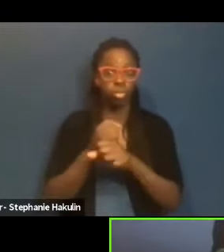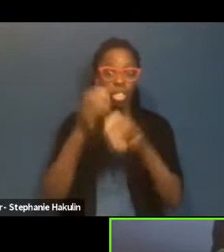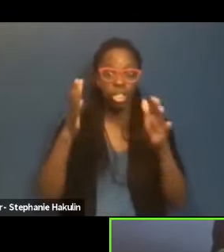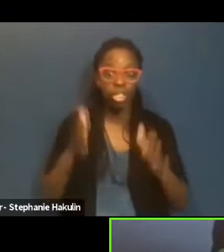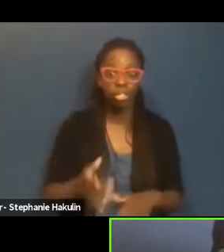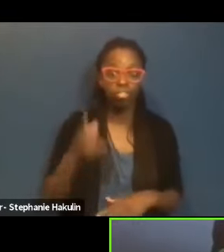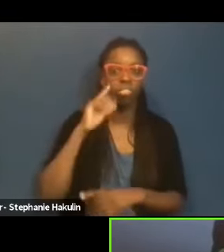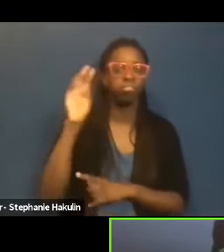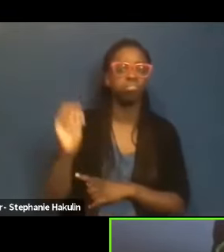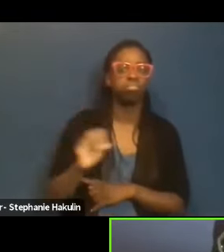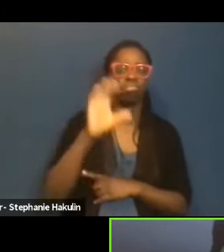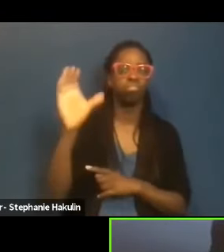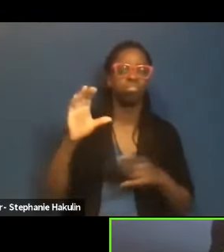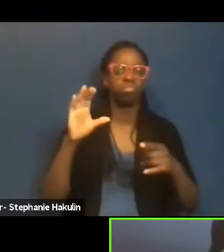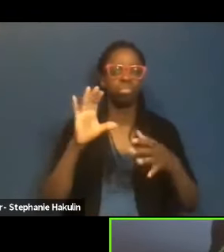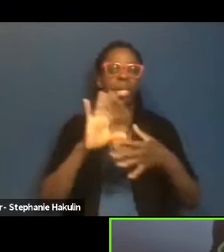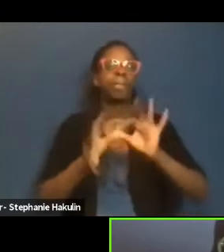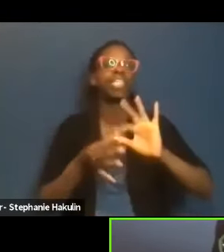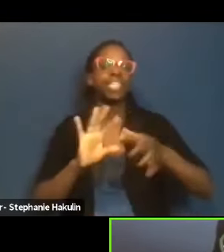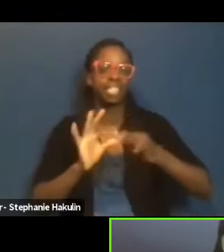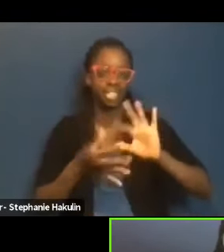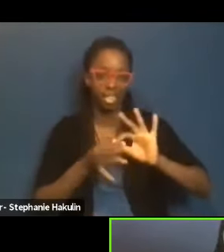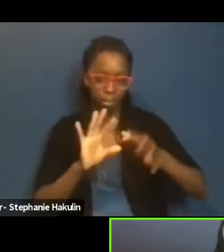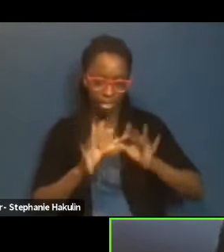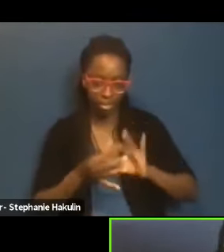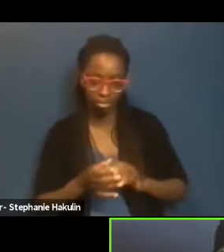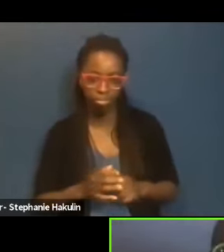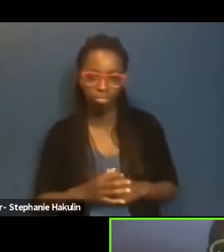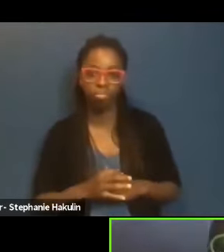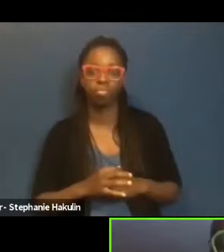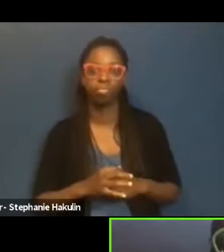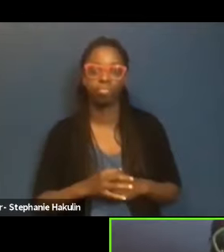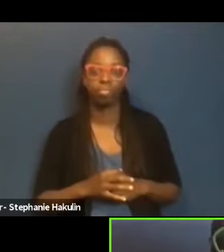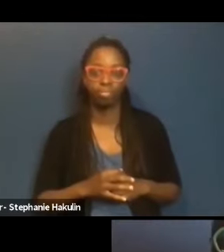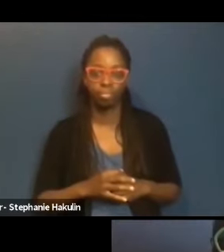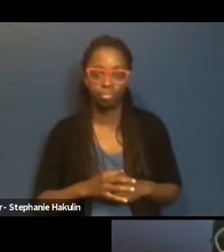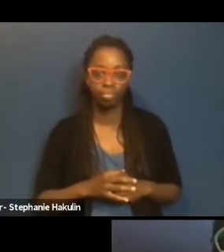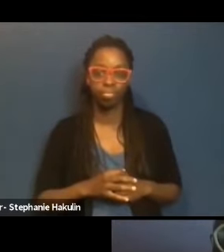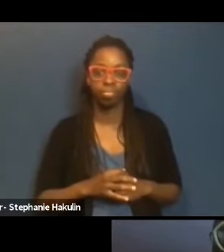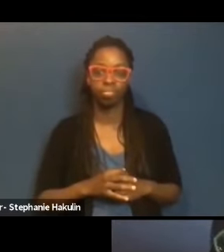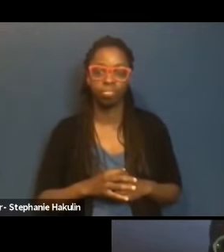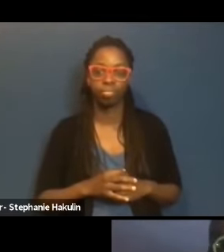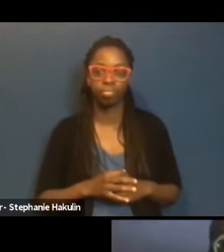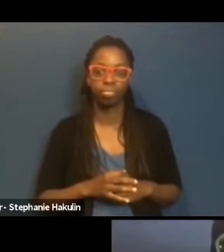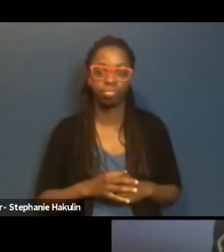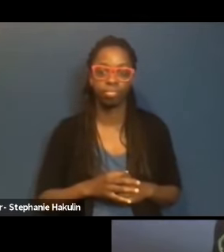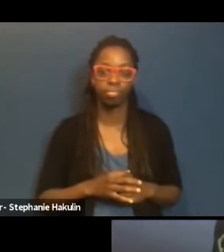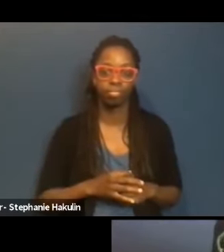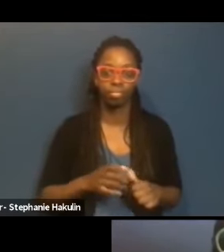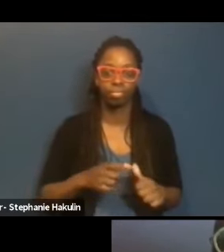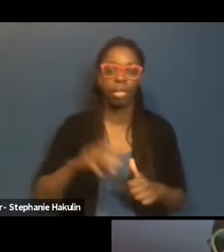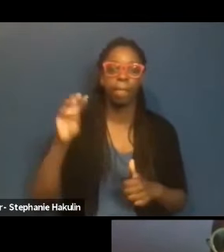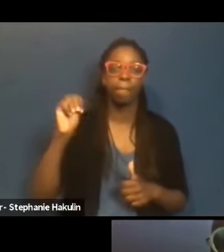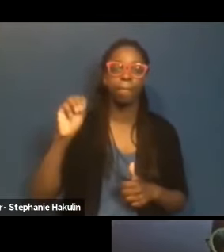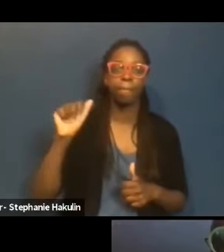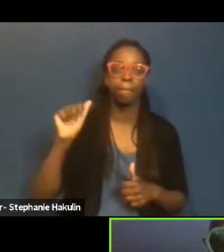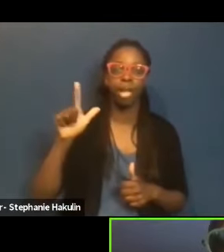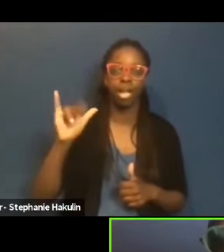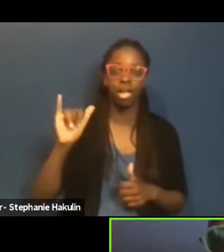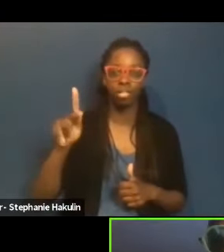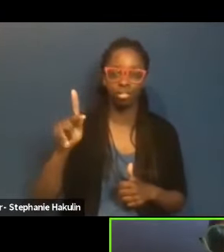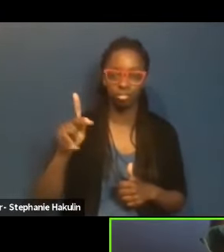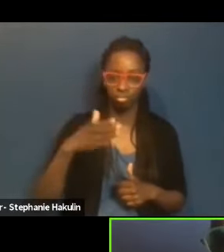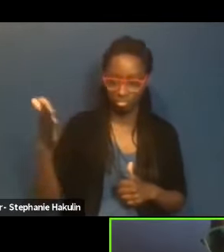Olympics. Yes. So Malik, my friend, winner of the